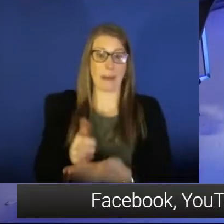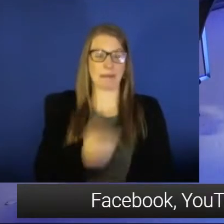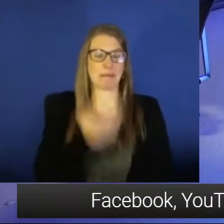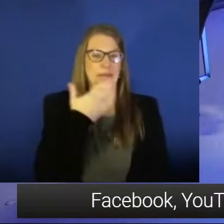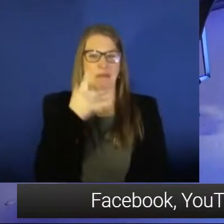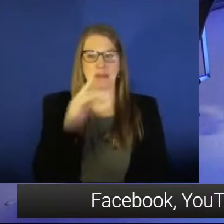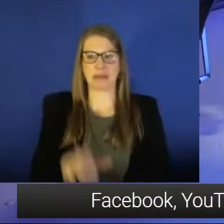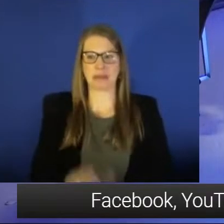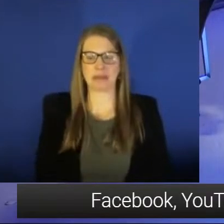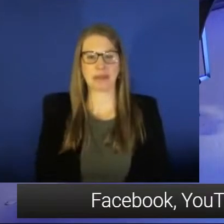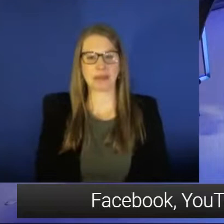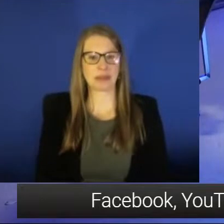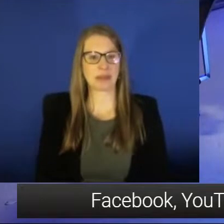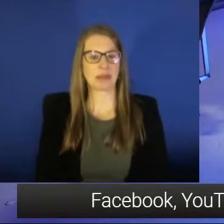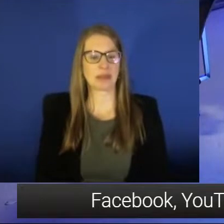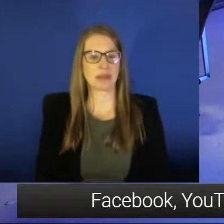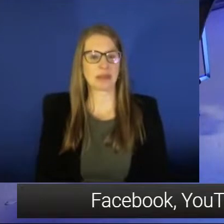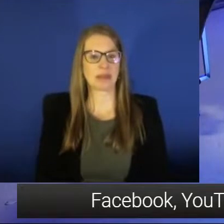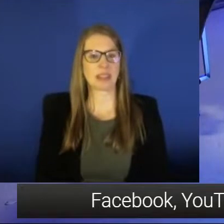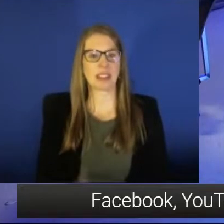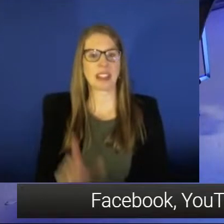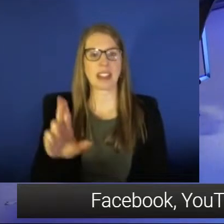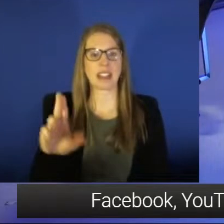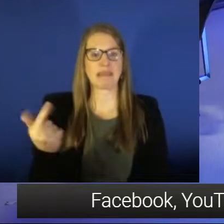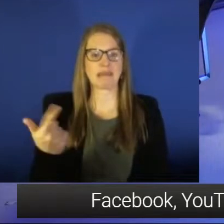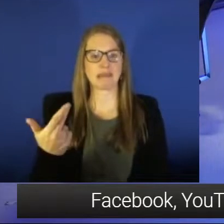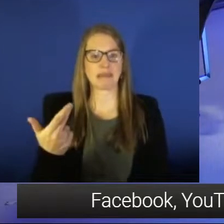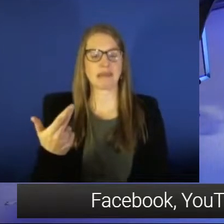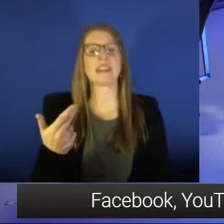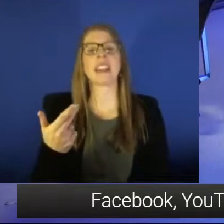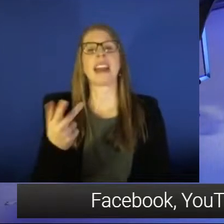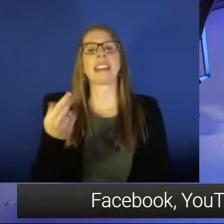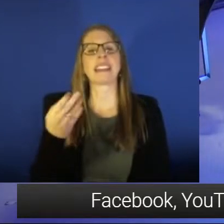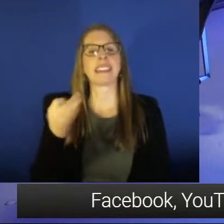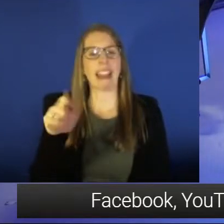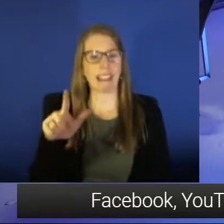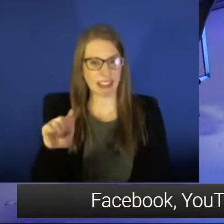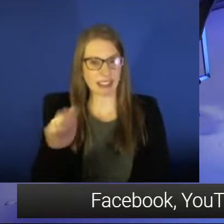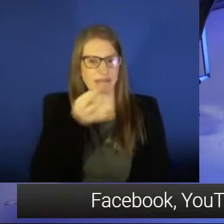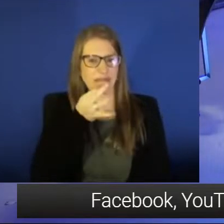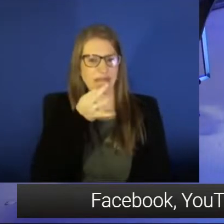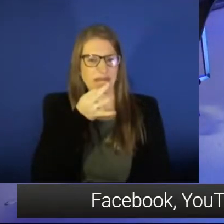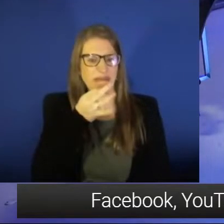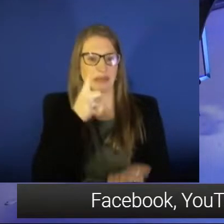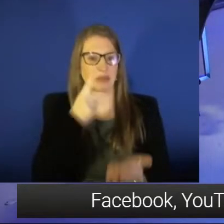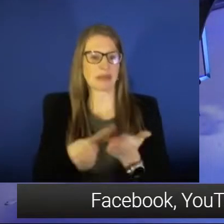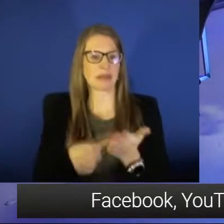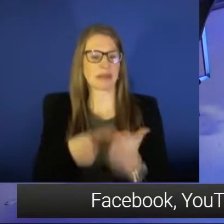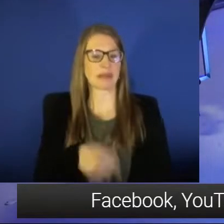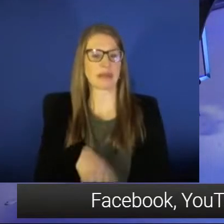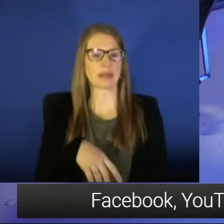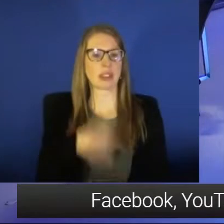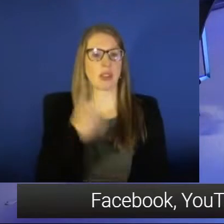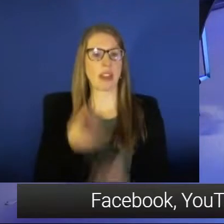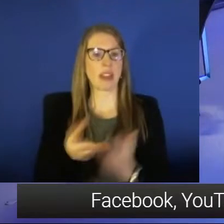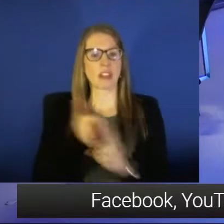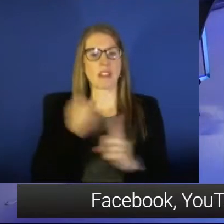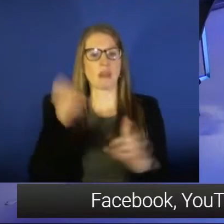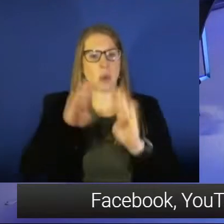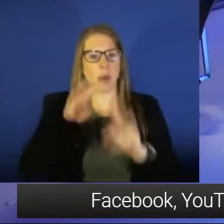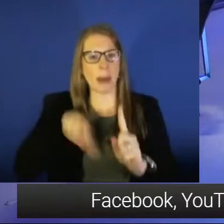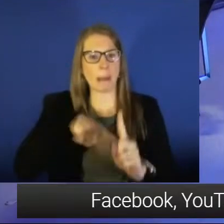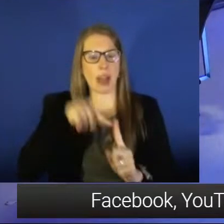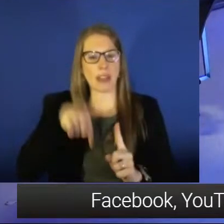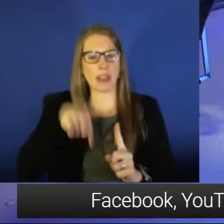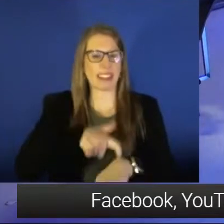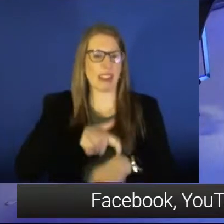the lung gala here in just a little bit. But just before we do that, Dr. Barkman, just like what's the one main thing that you worry about with patients this time of year, and what advice do you